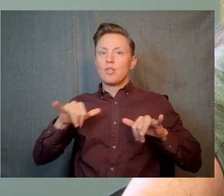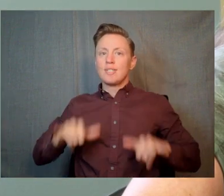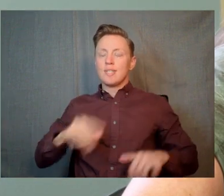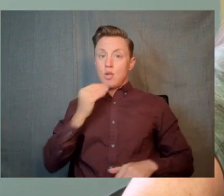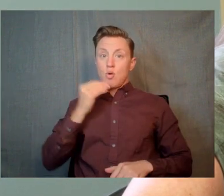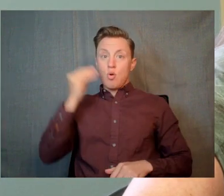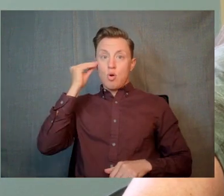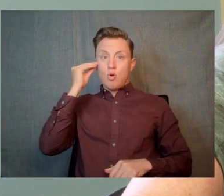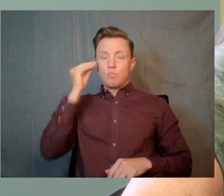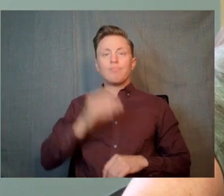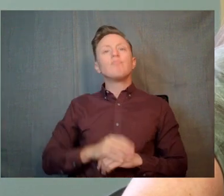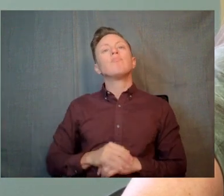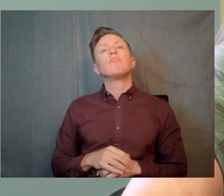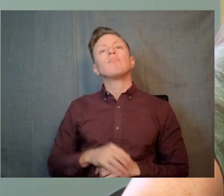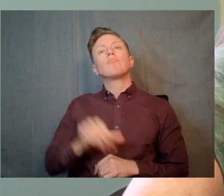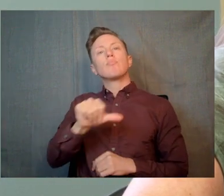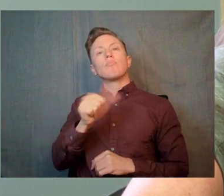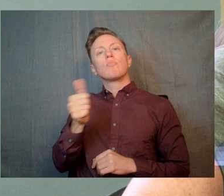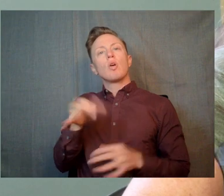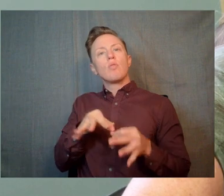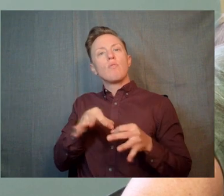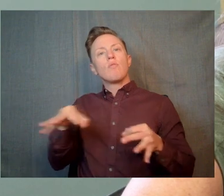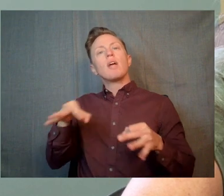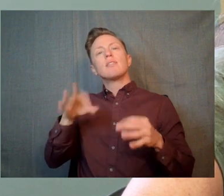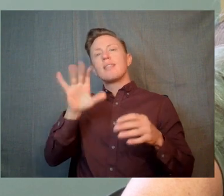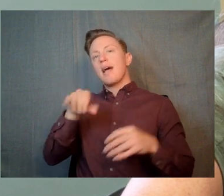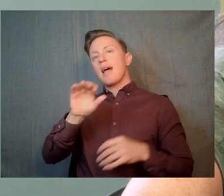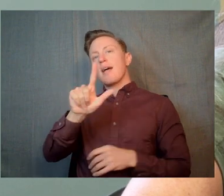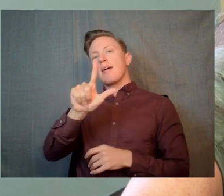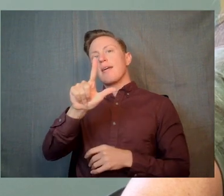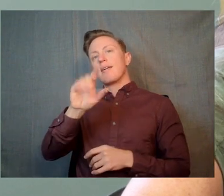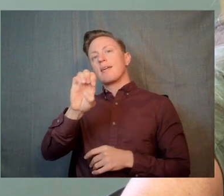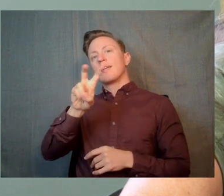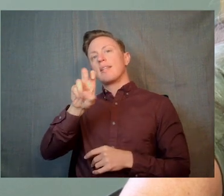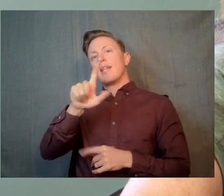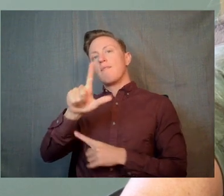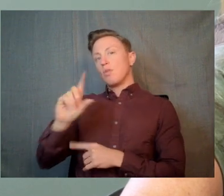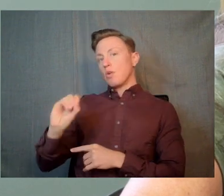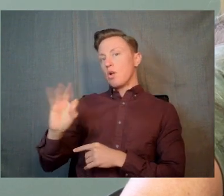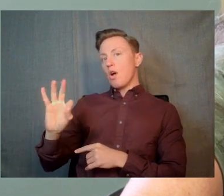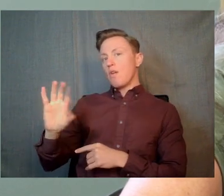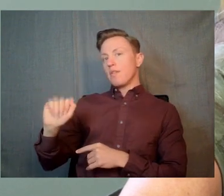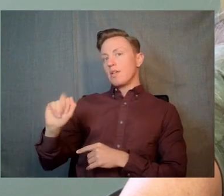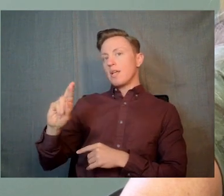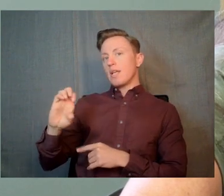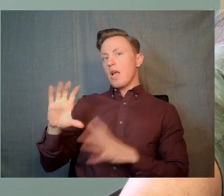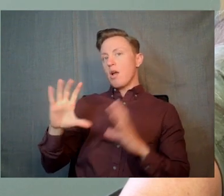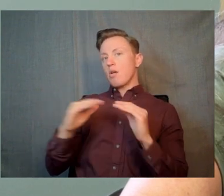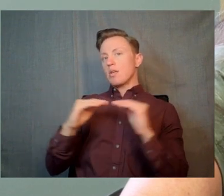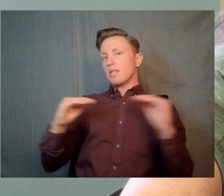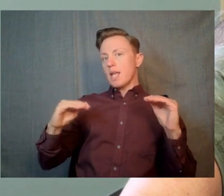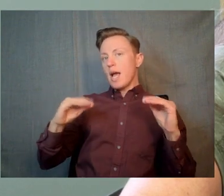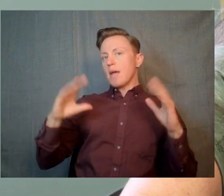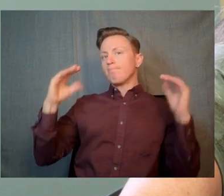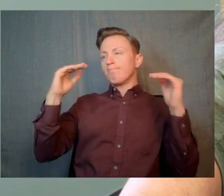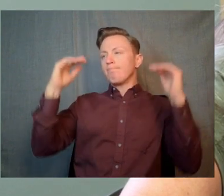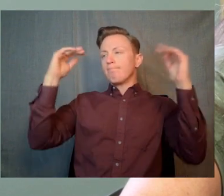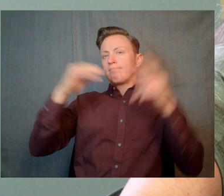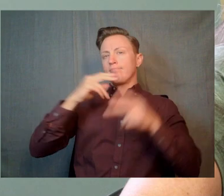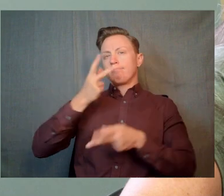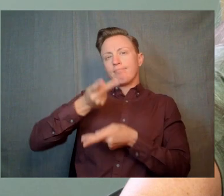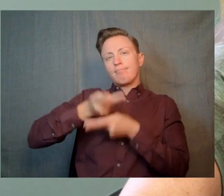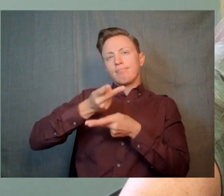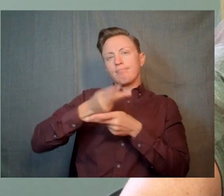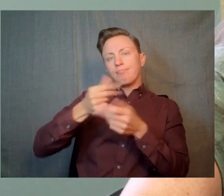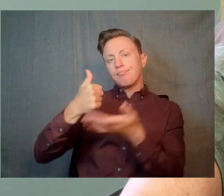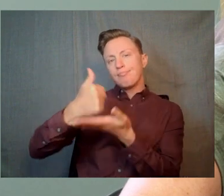Essentially, when you hear people refer to level of care, that simply means you need a certain